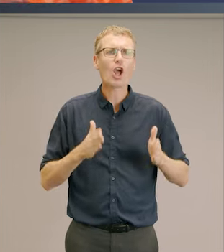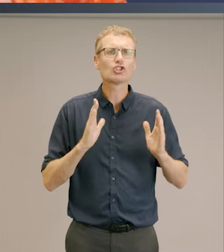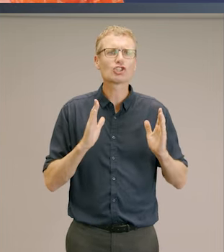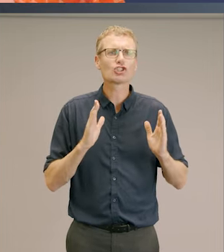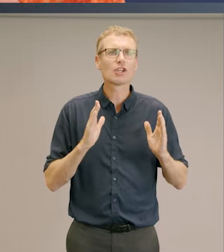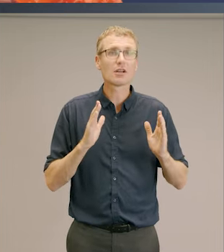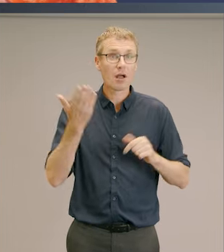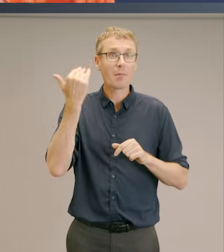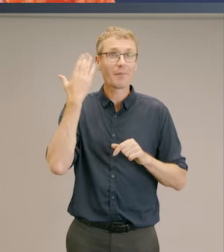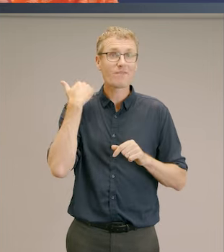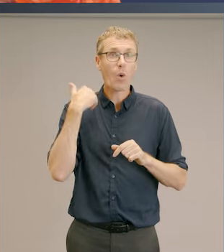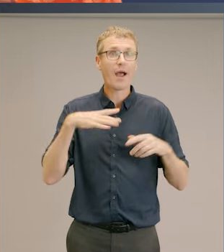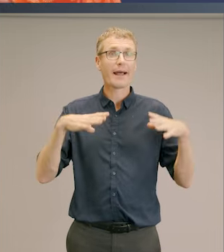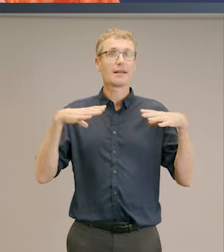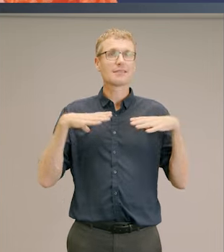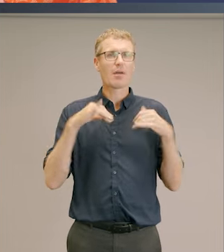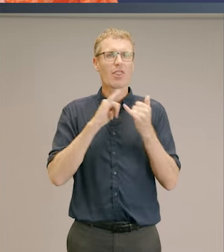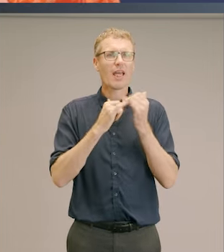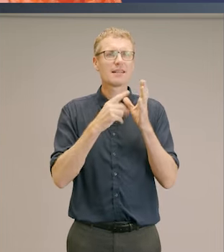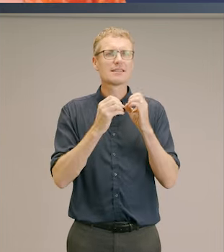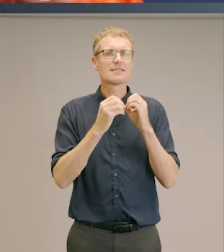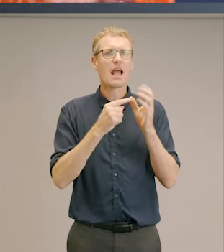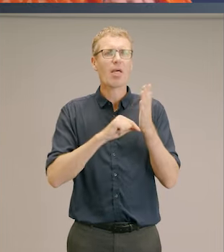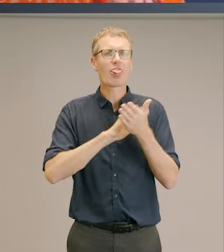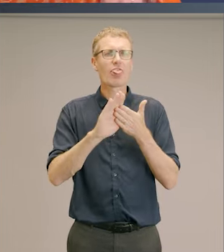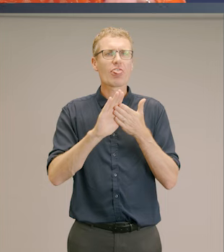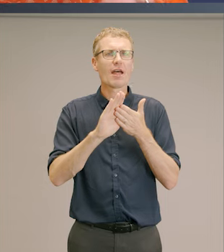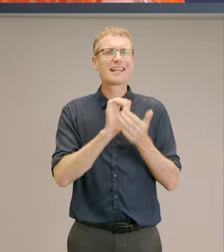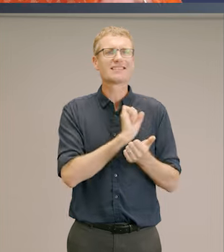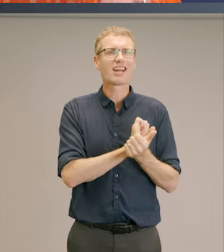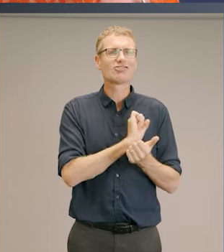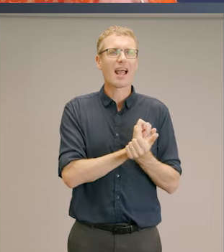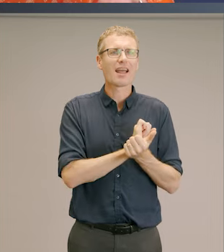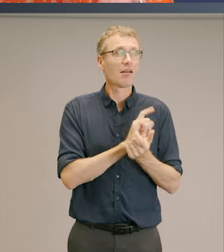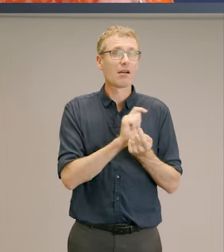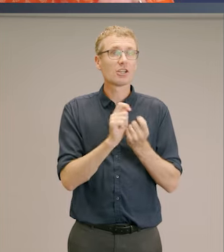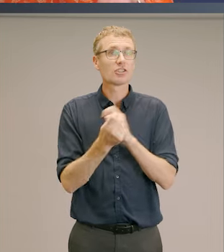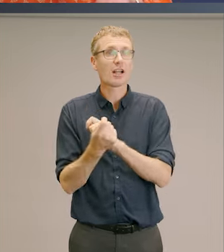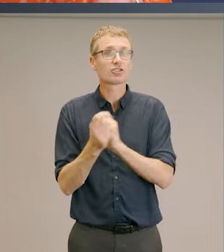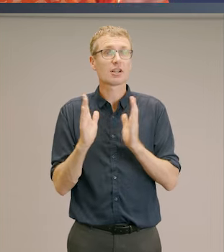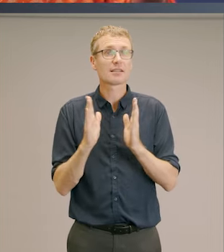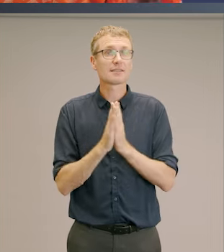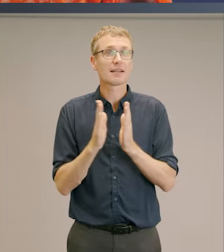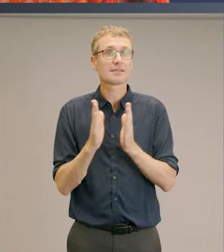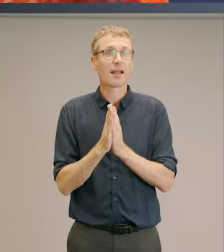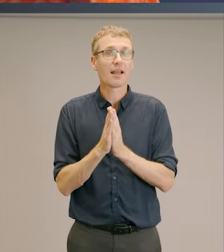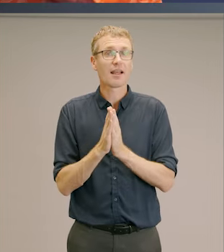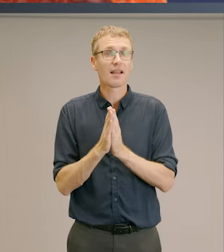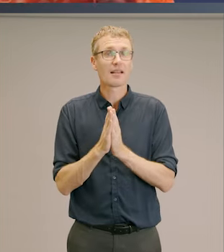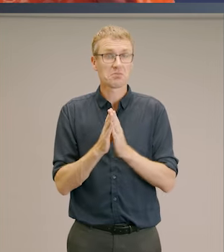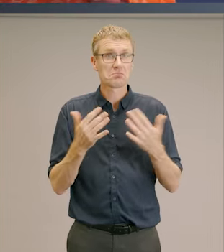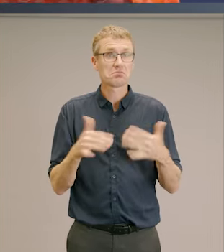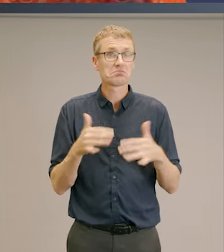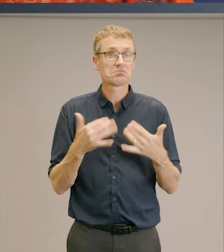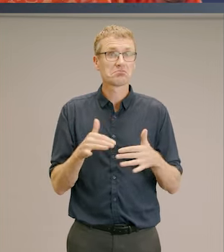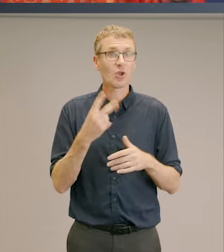day of the week that the Sabbath fell on was changed to be the resurrection Sunday. That's massive. All of this